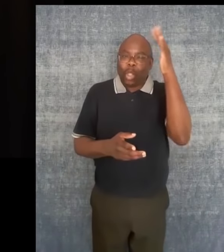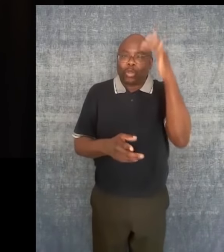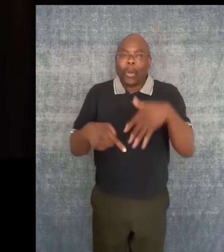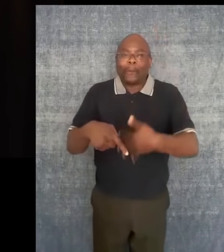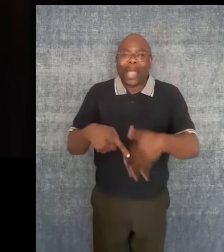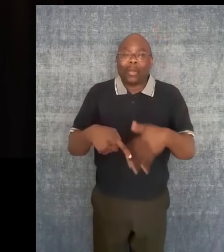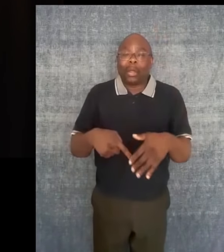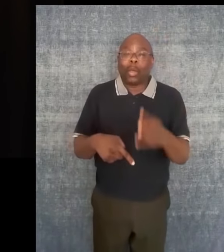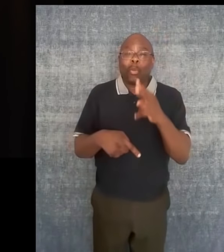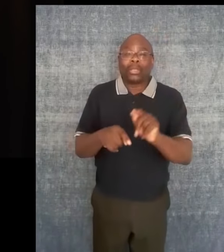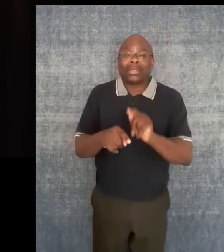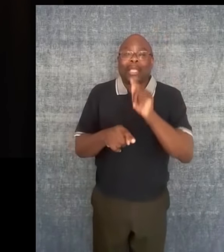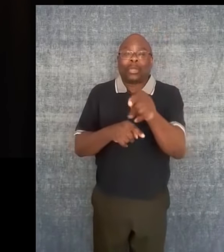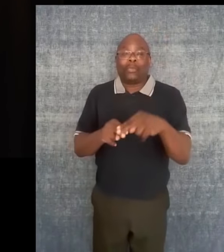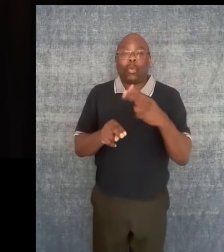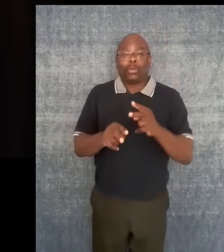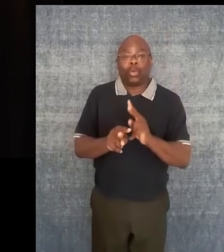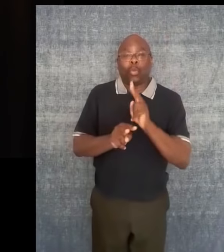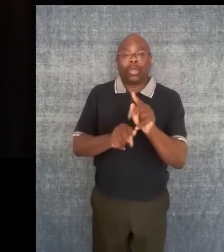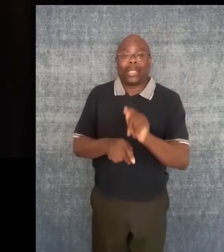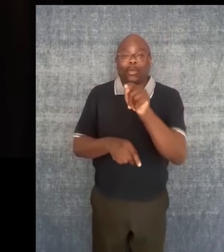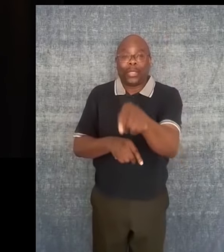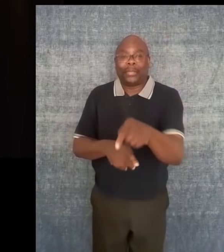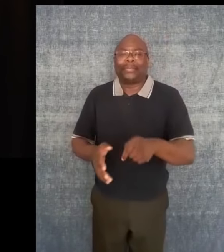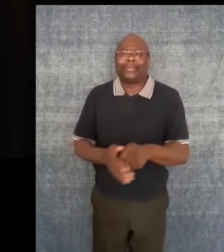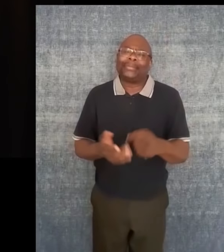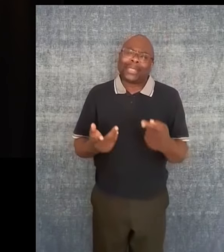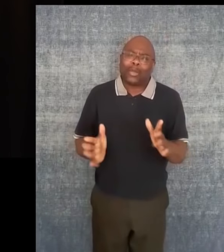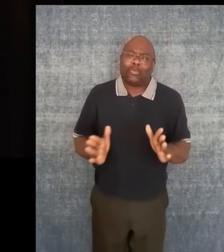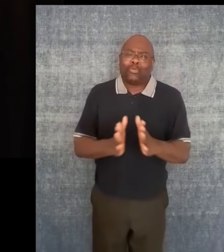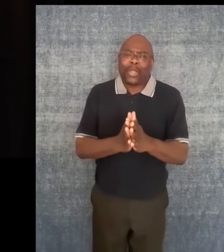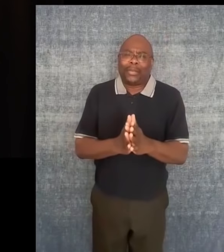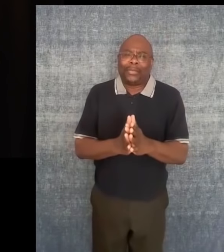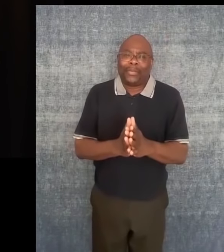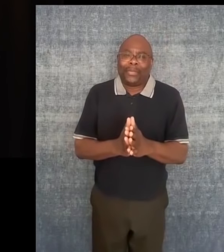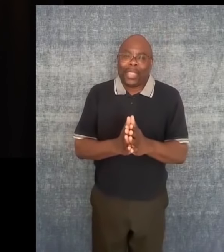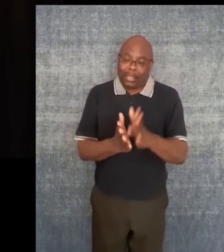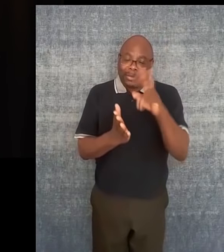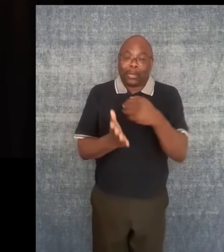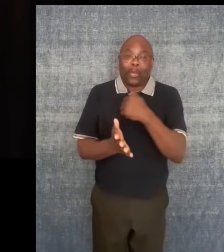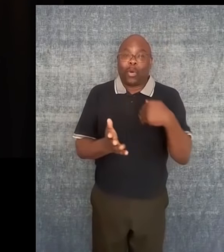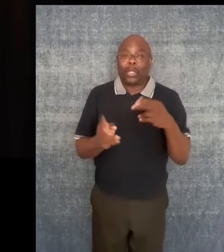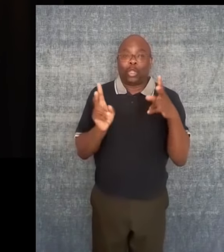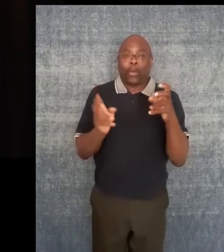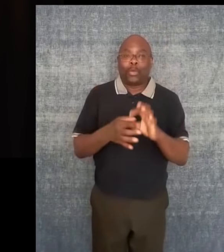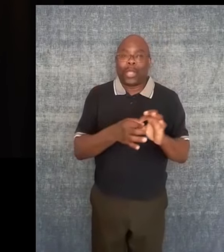So you can tune into that if you like during the week. Let's pray, and then we're going to look at this subject